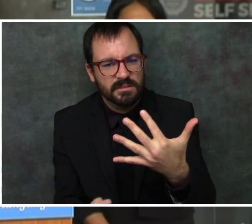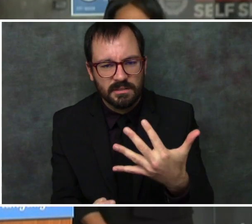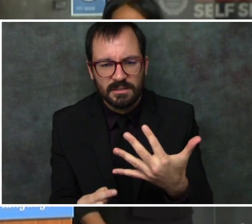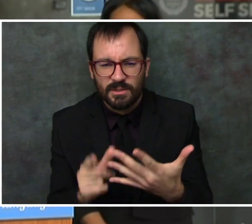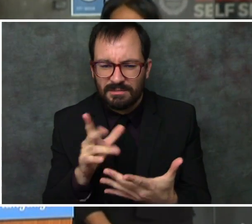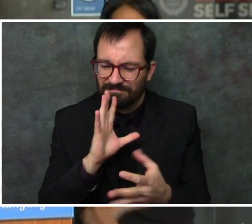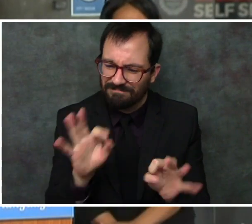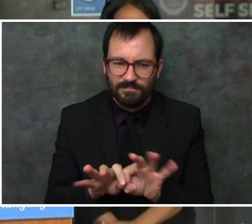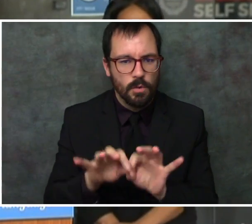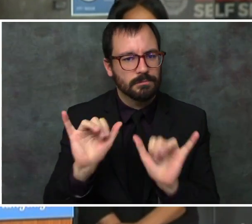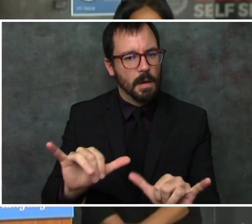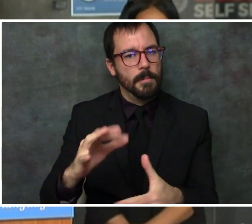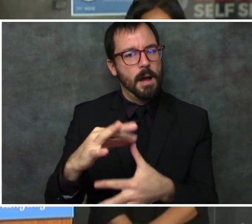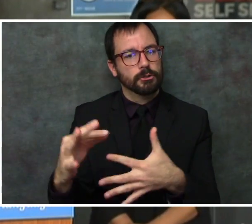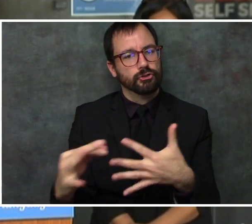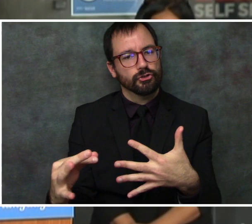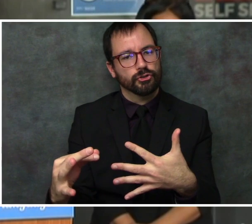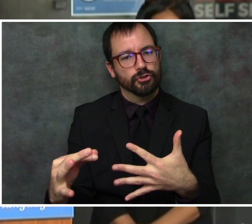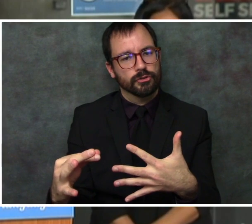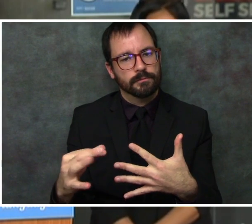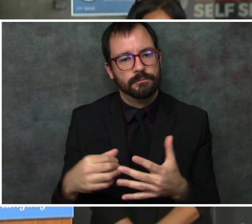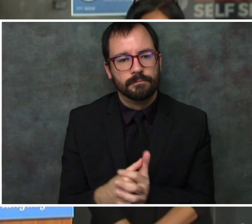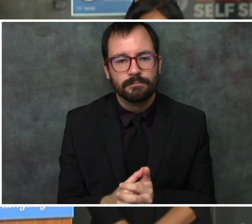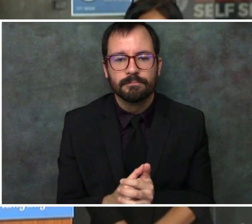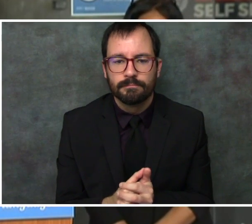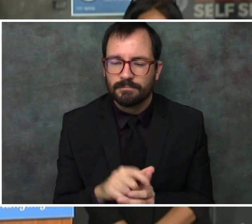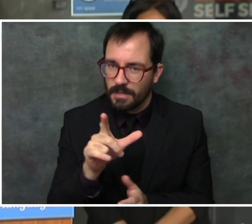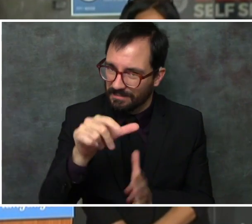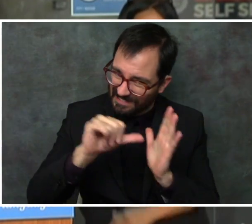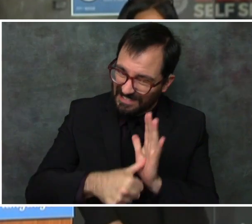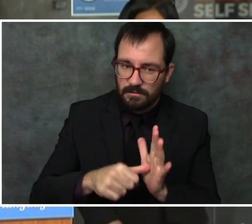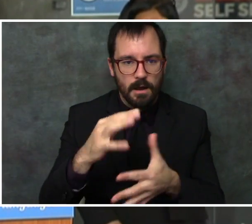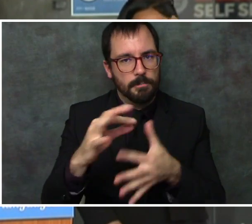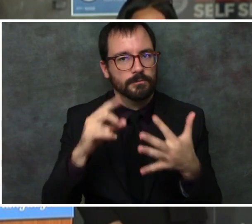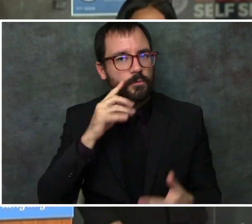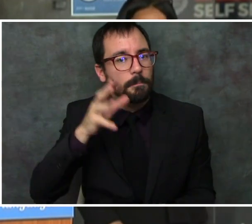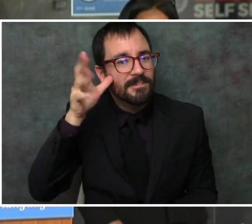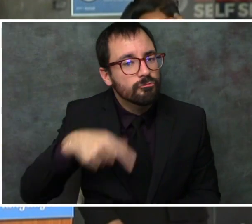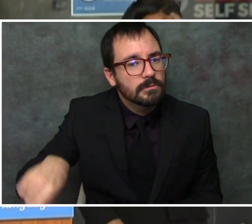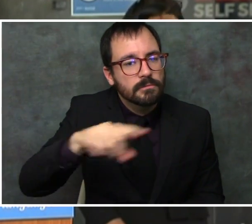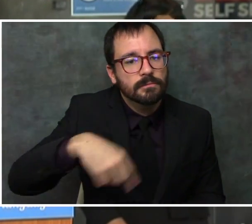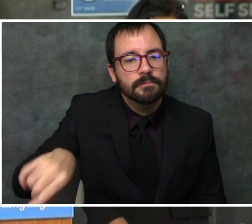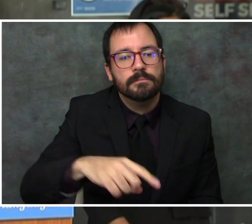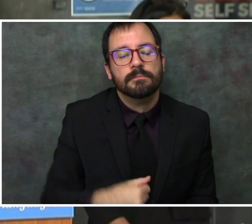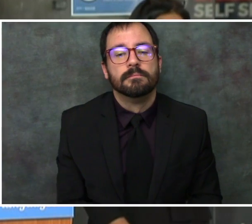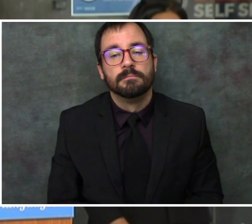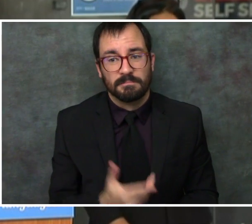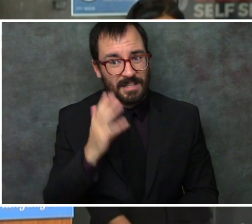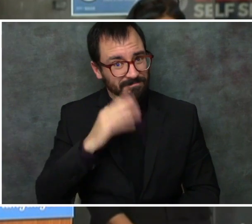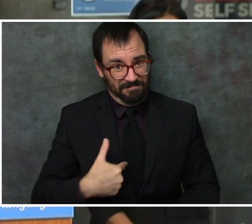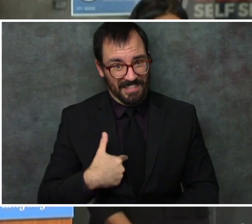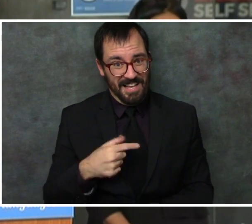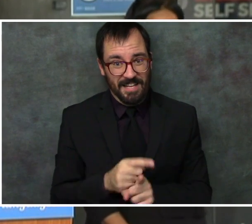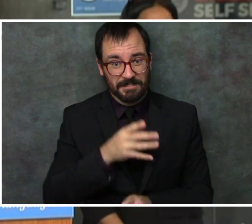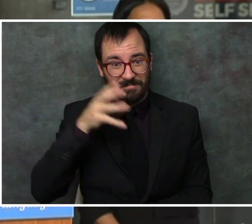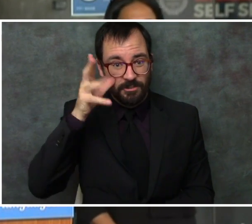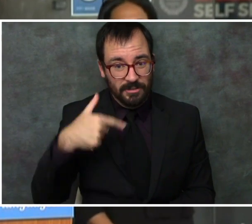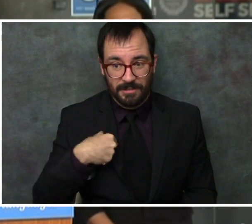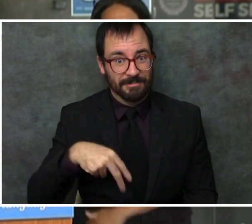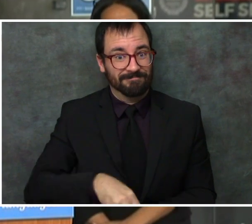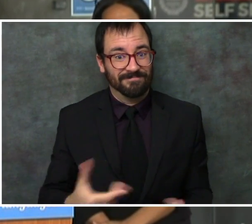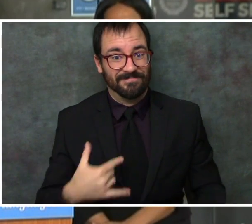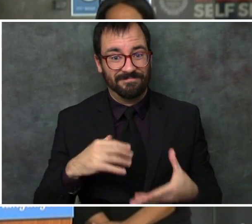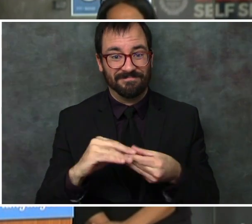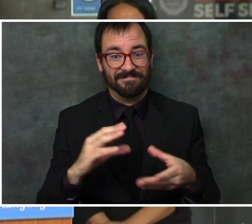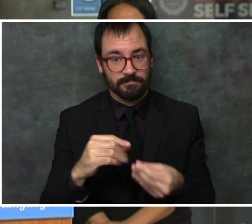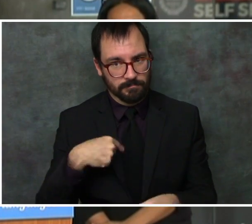parents. Because as a parent, I stand here saying that I choose in-person learning because my children need it, but if another family chooses all remote because that's what